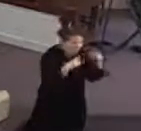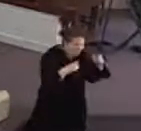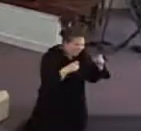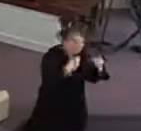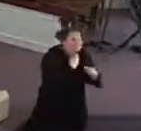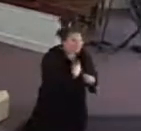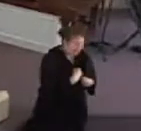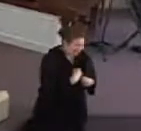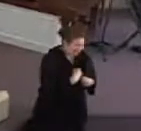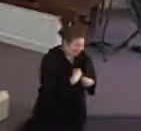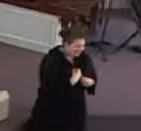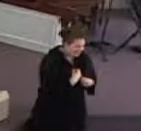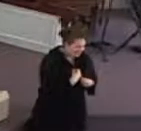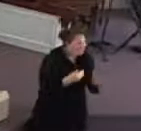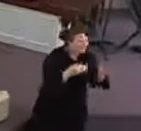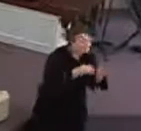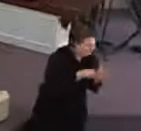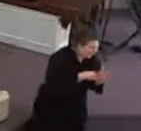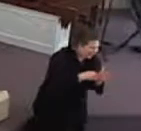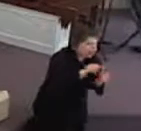Because that's what I'm sowing.